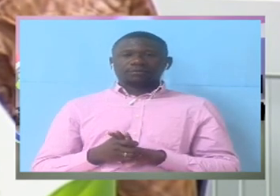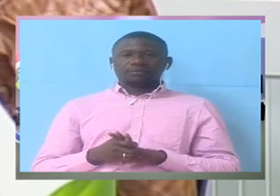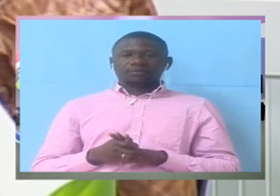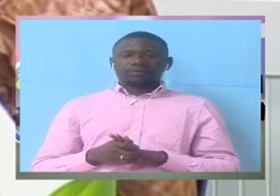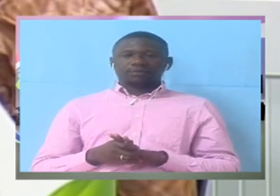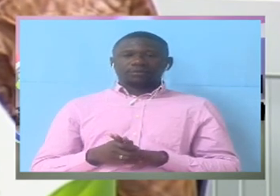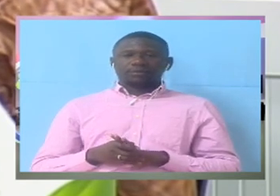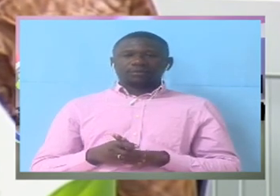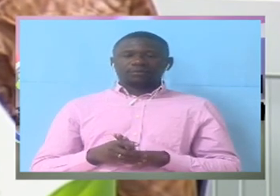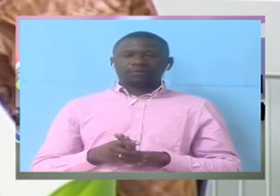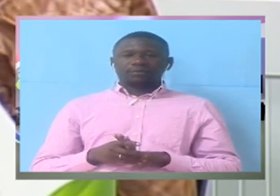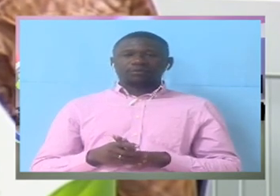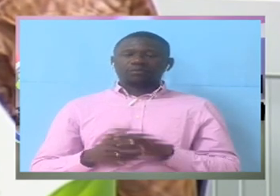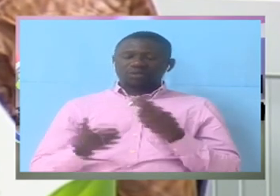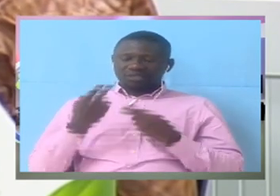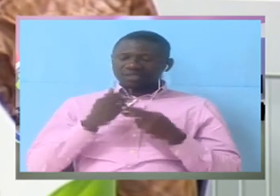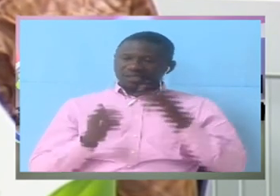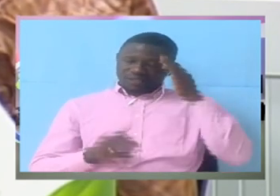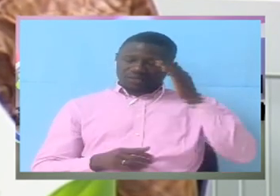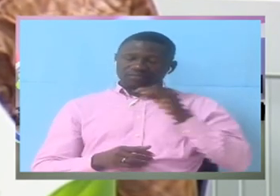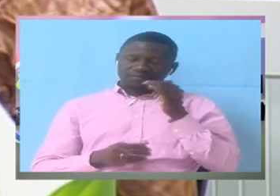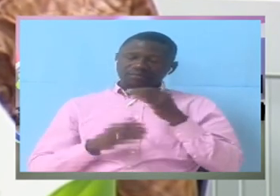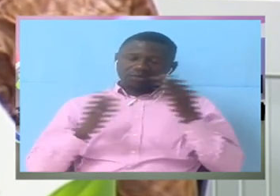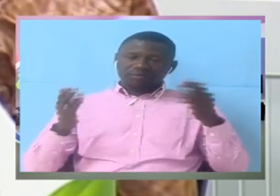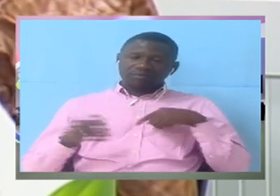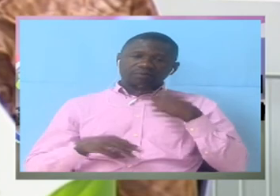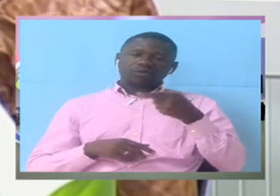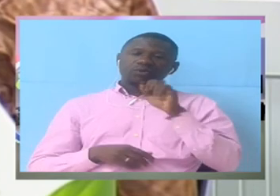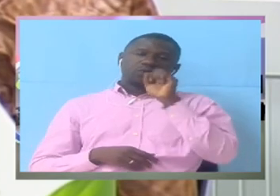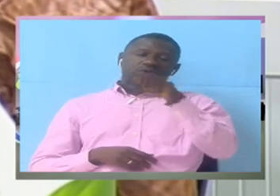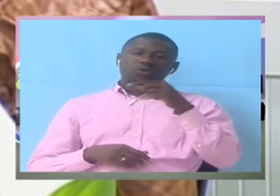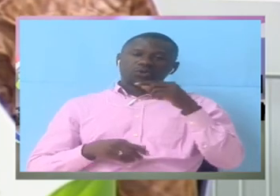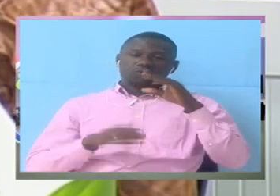But again, thank you so much, Emma, for your testimony.